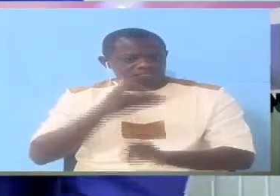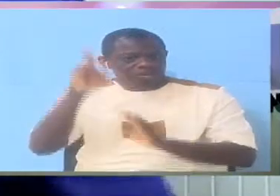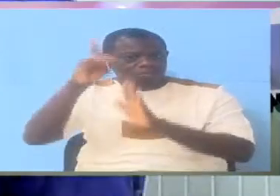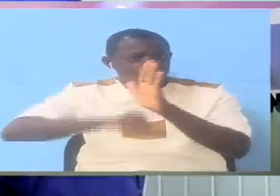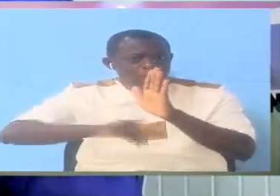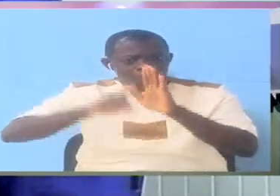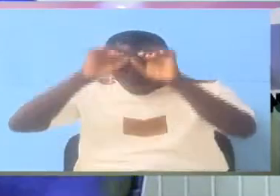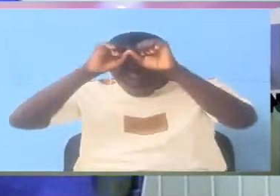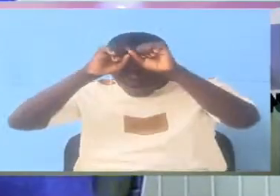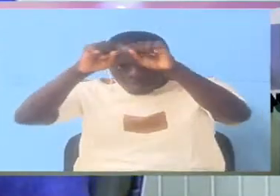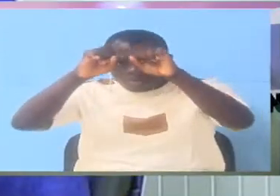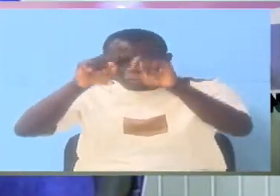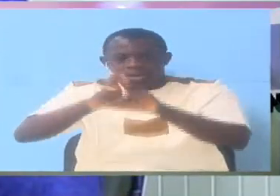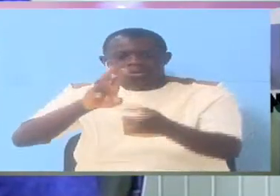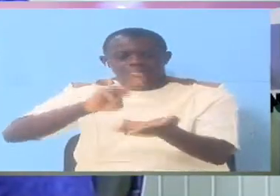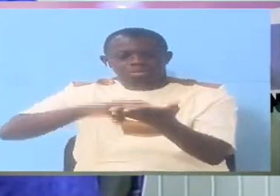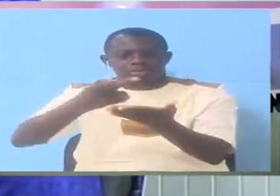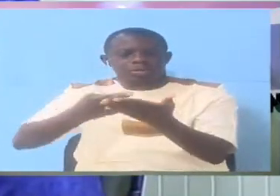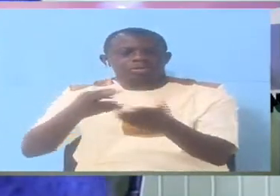government used to take these buses,